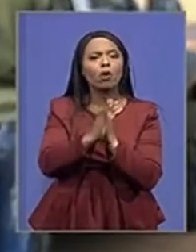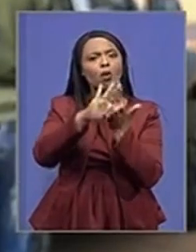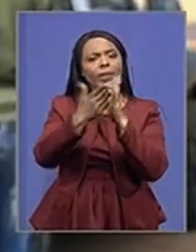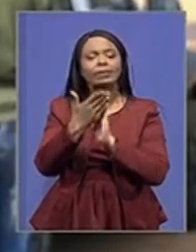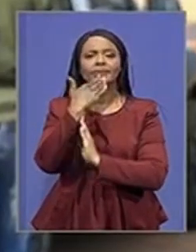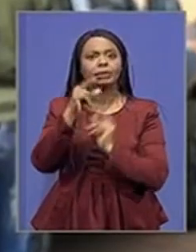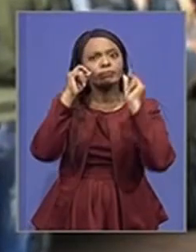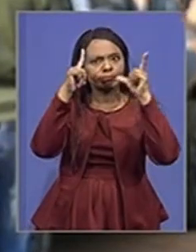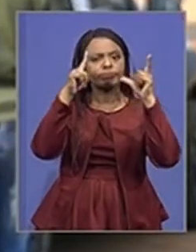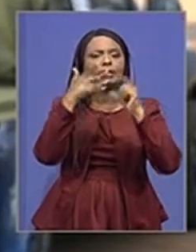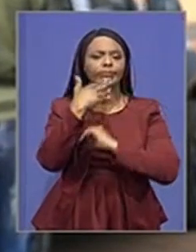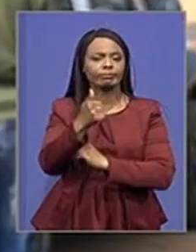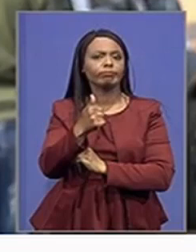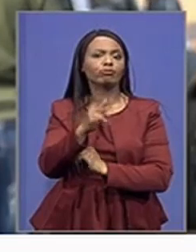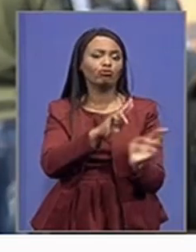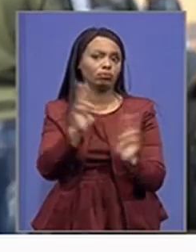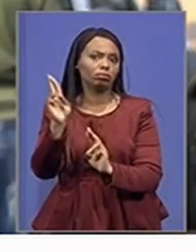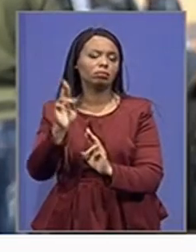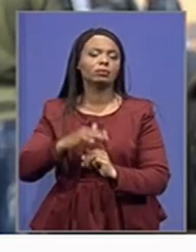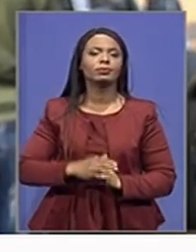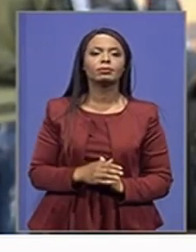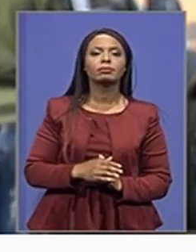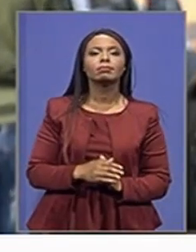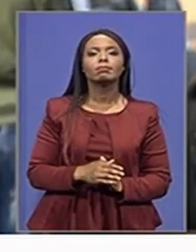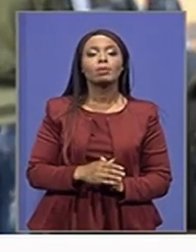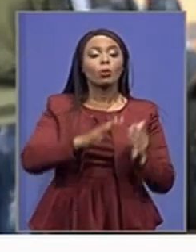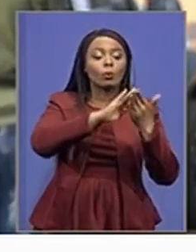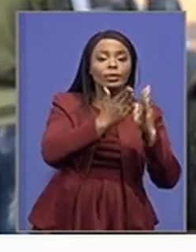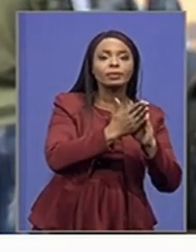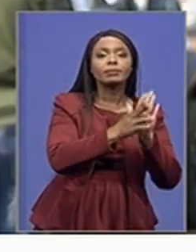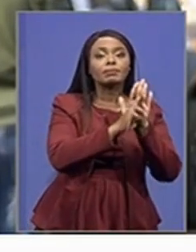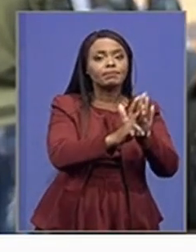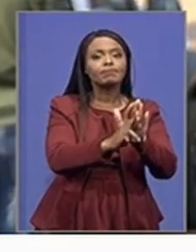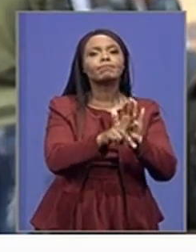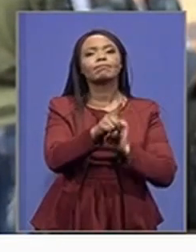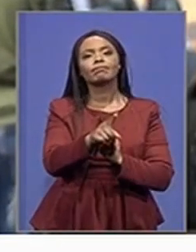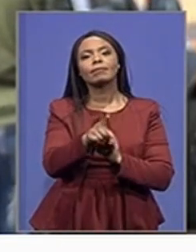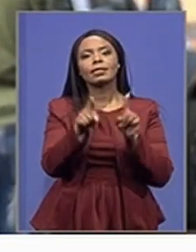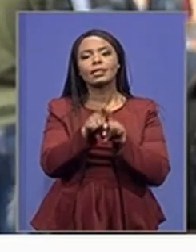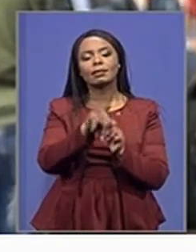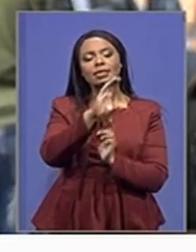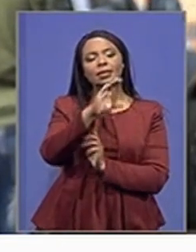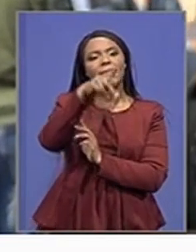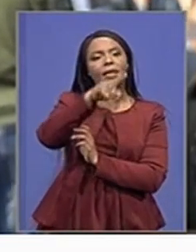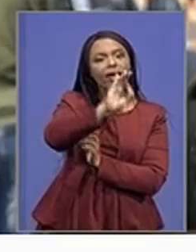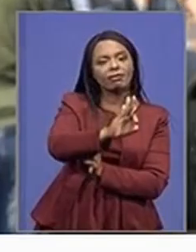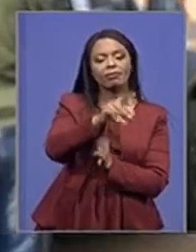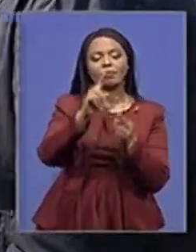We have activated our community structures, both the intelligence of the community but also the CPF's members